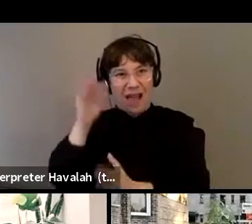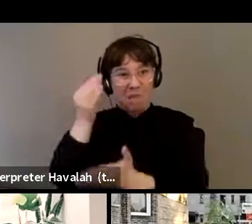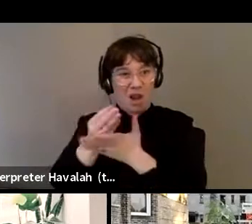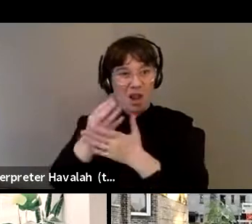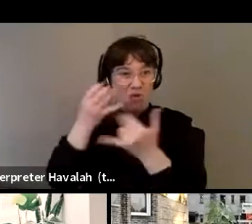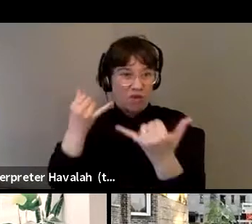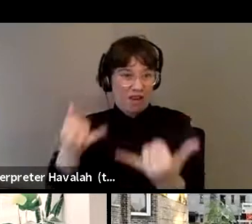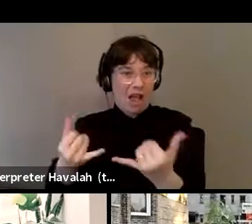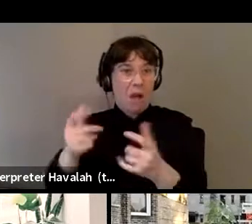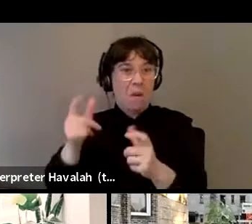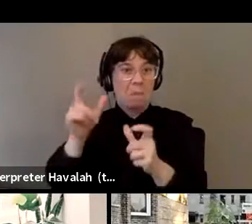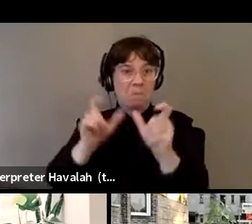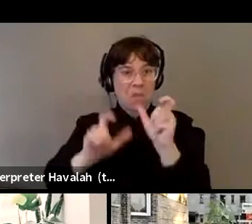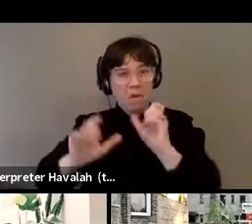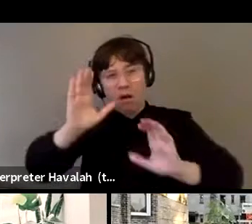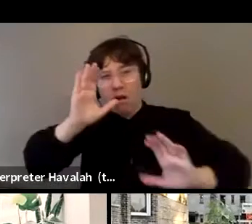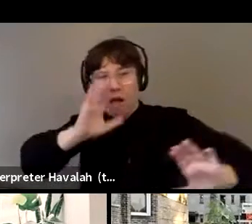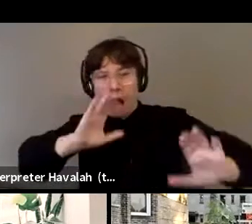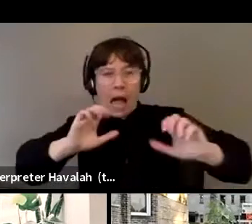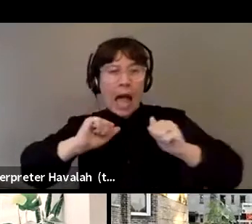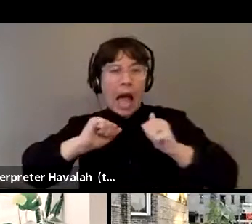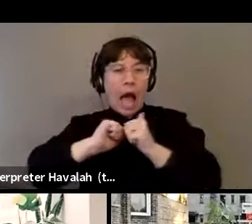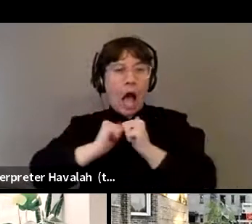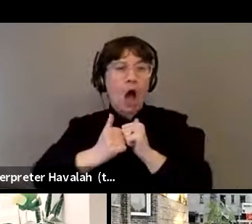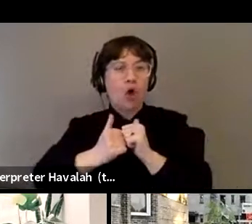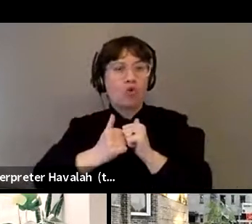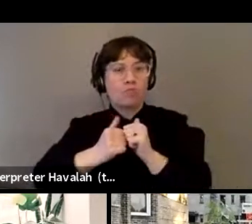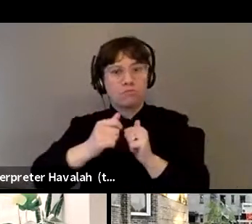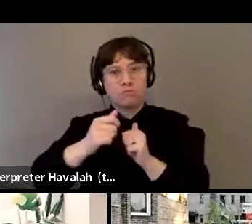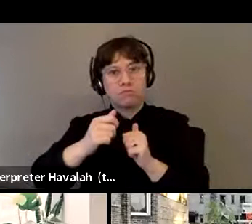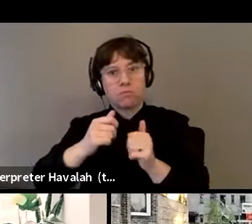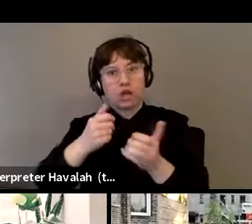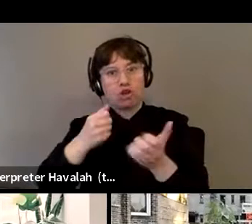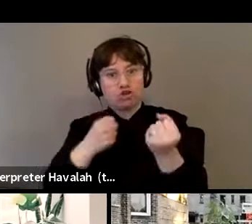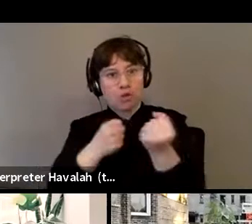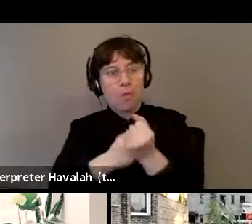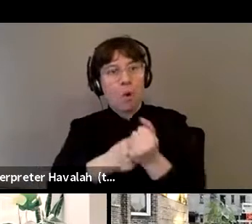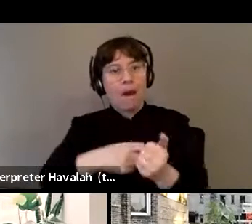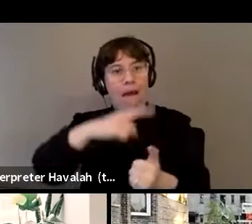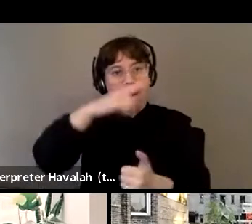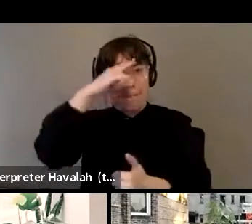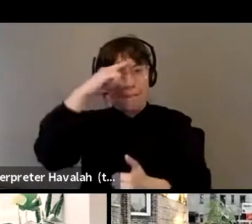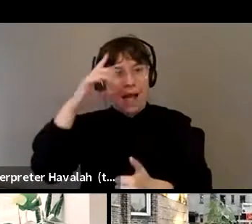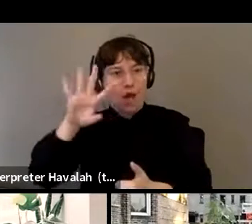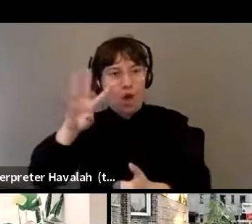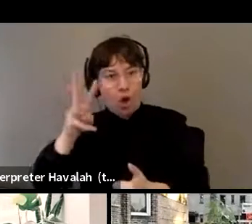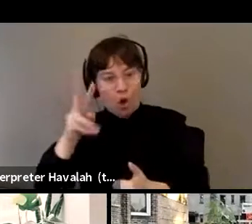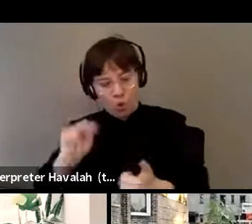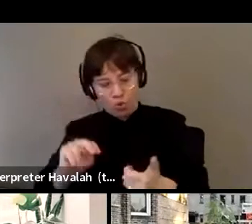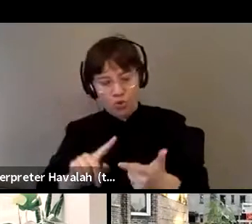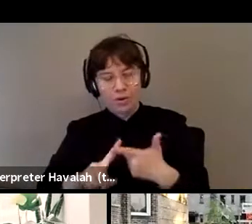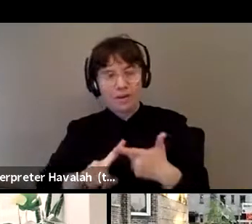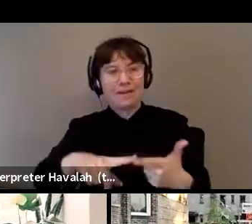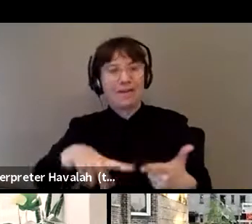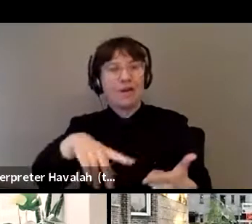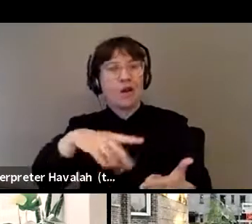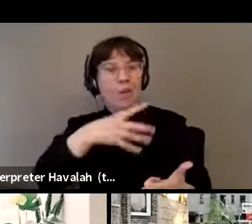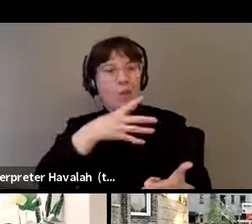where people are looking to fund Black owned, women owned, minority owned